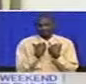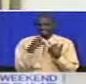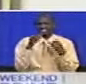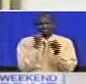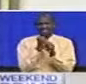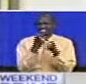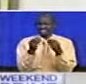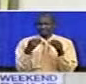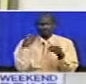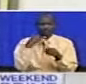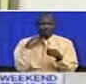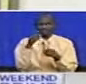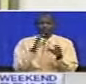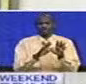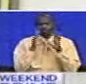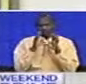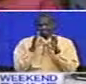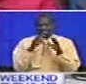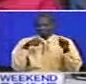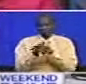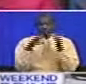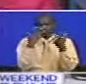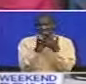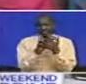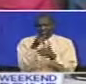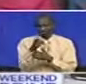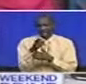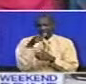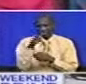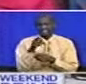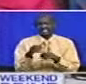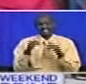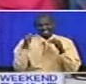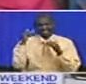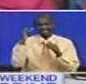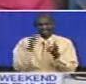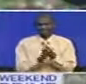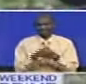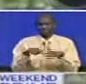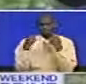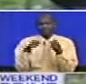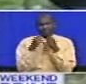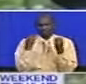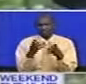for criminals to avoid jail term and as a result, an increase of repeat offenders.